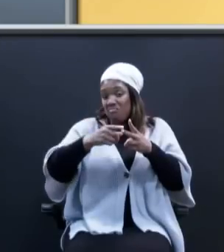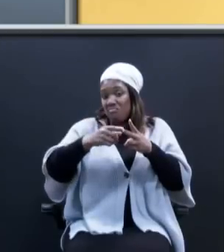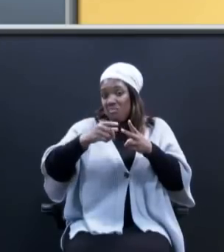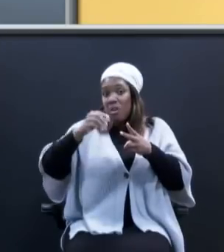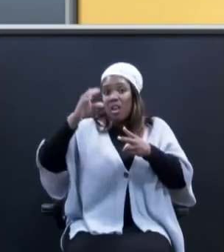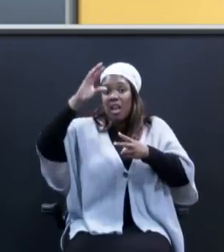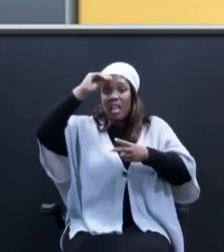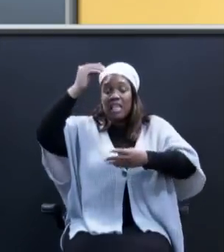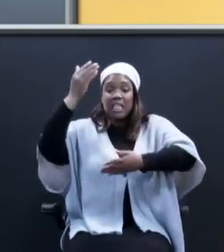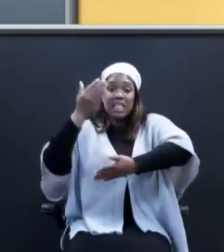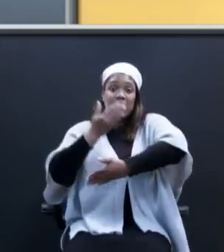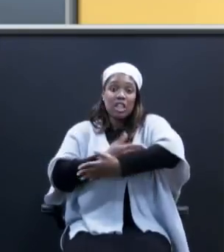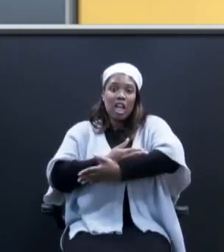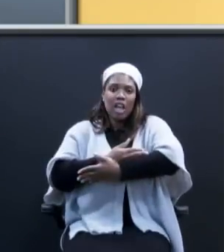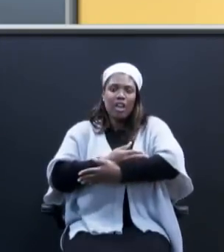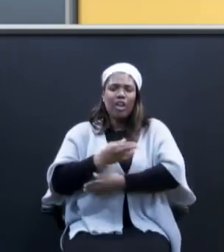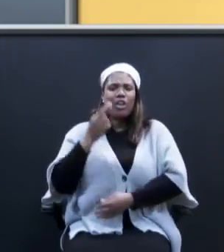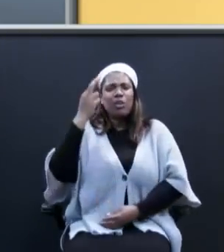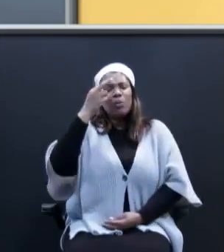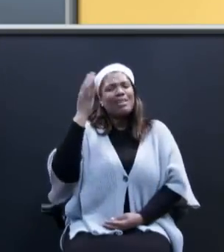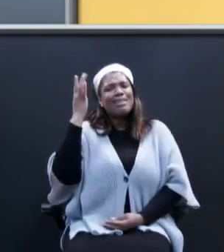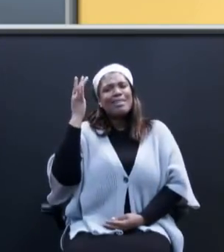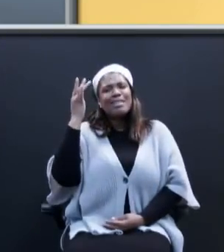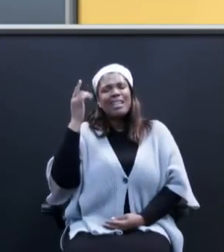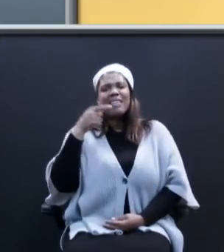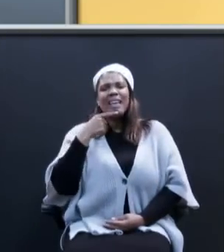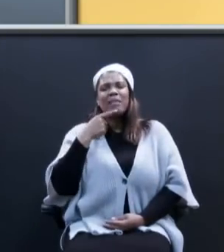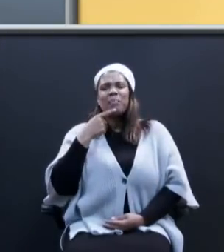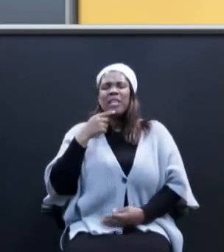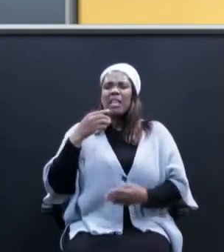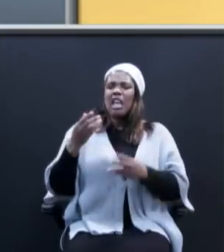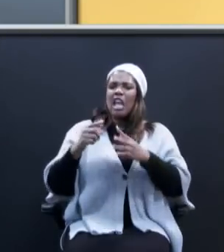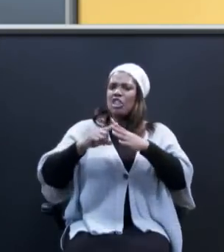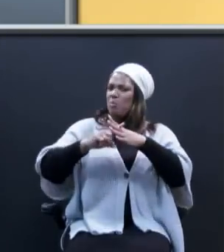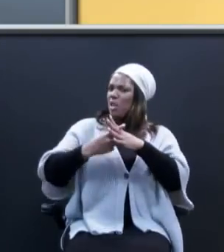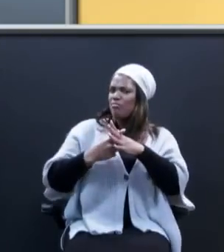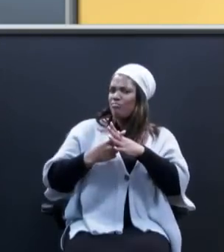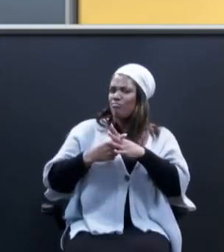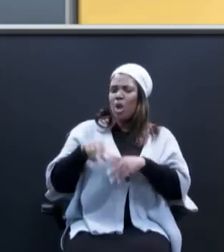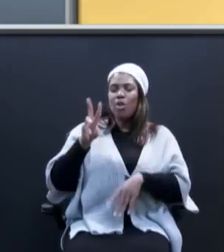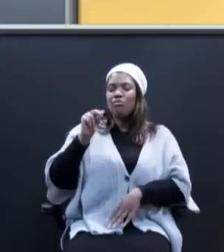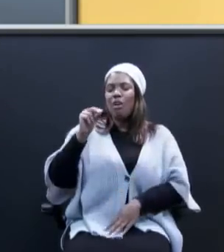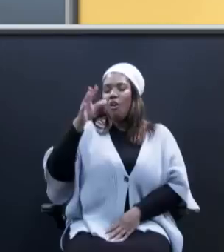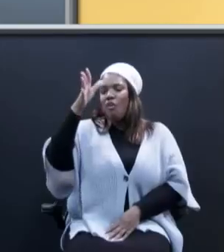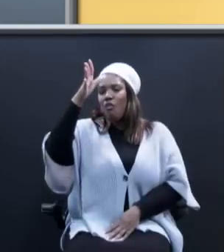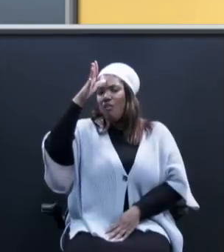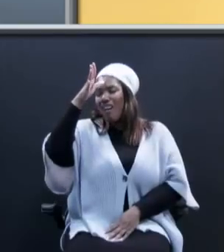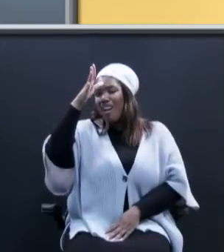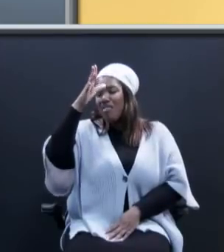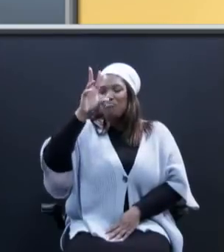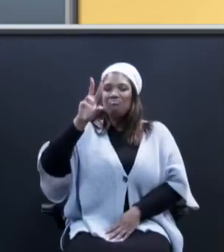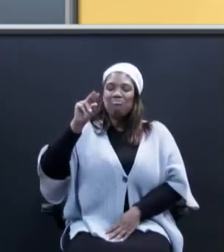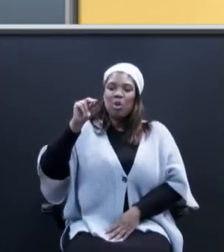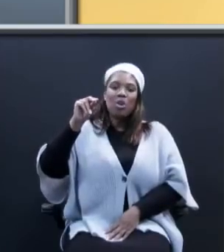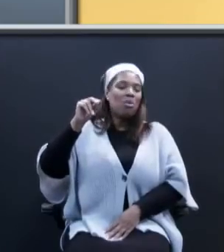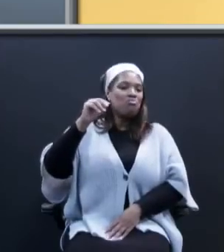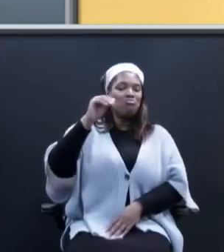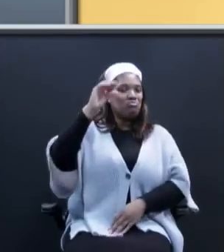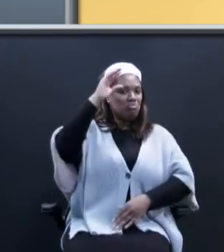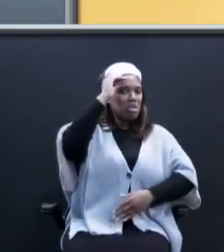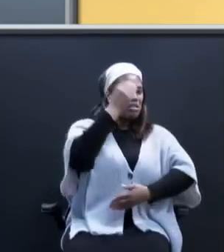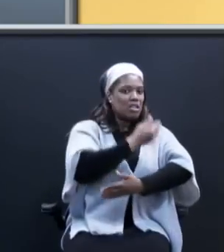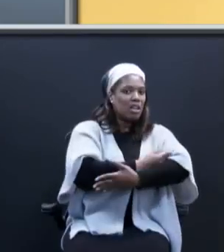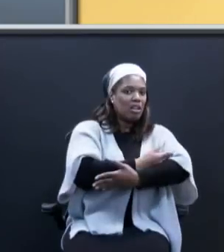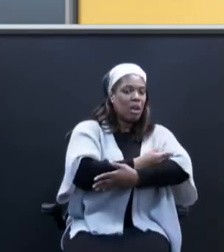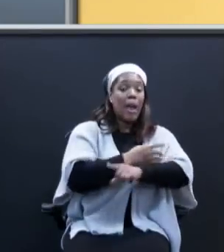the Son, because in the beginning there was no Father and Son. It was just these two eternal beings, sisters and